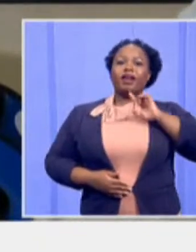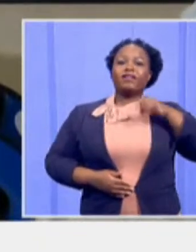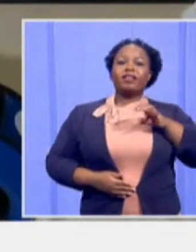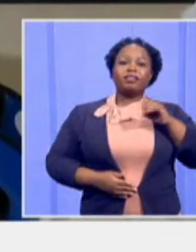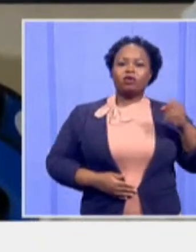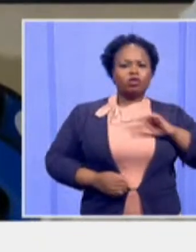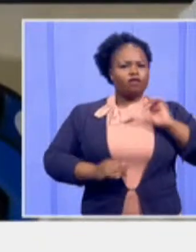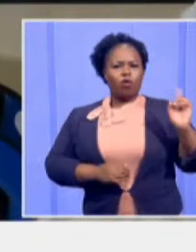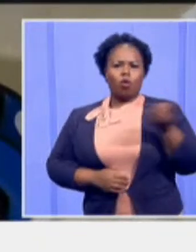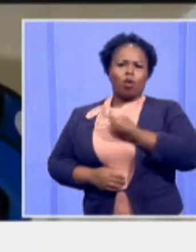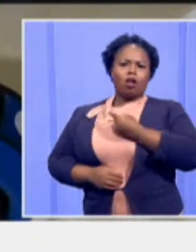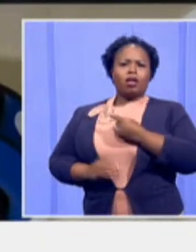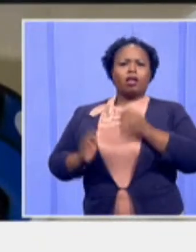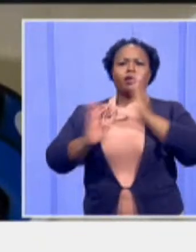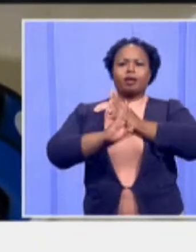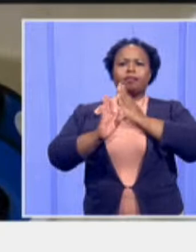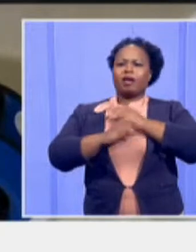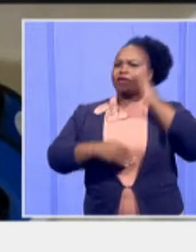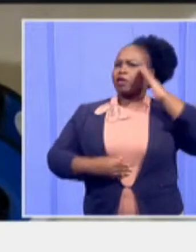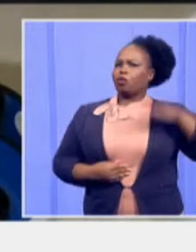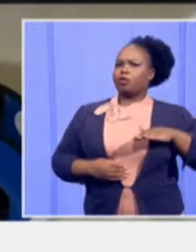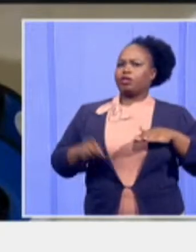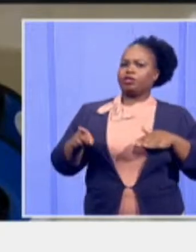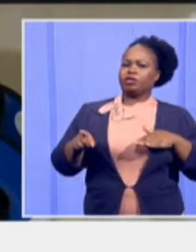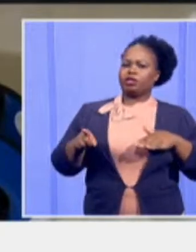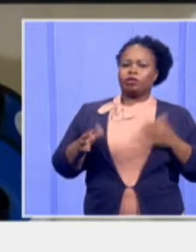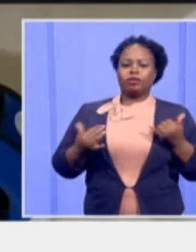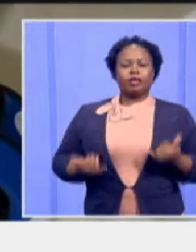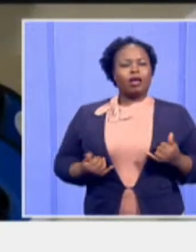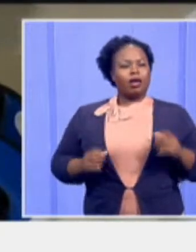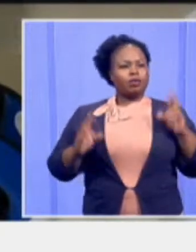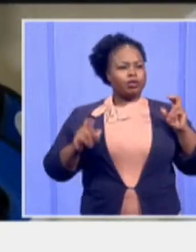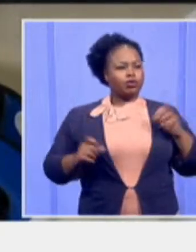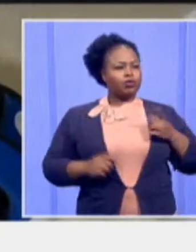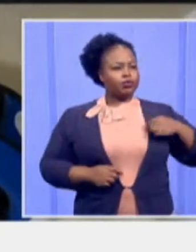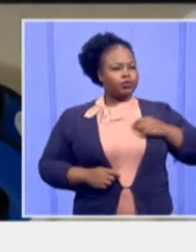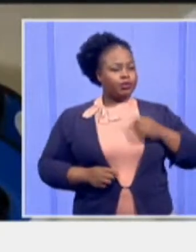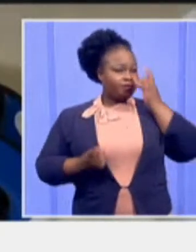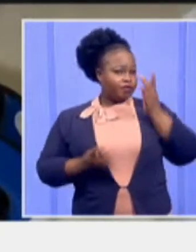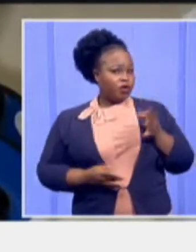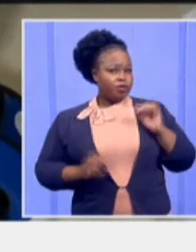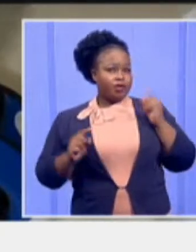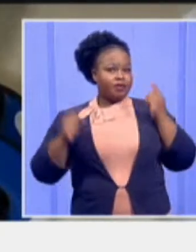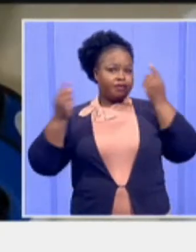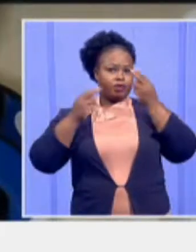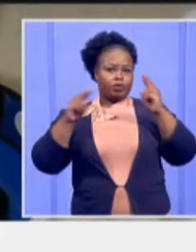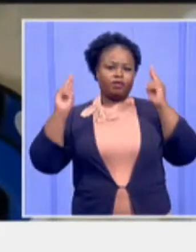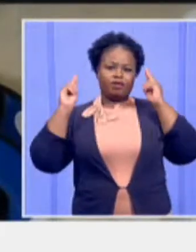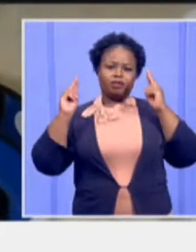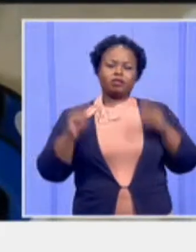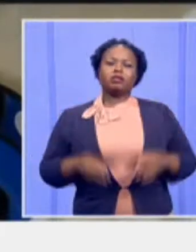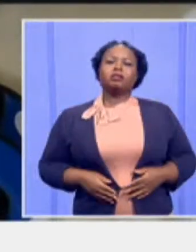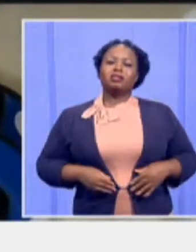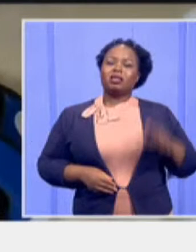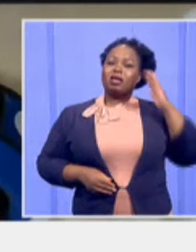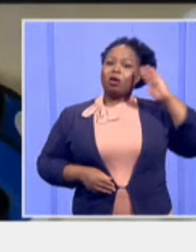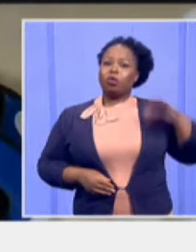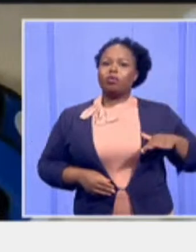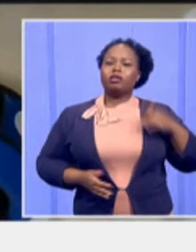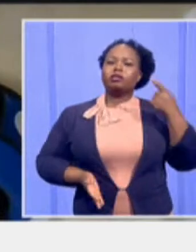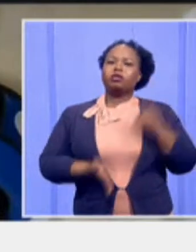all those private accommodations. So our issue is, we said to Wits University, and accommodation cost